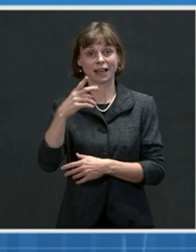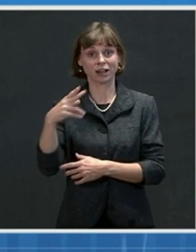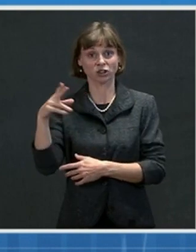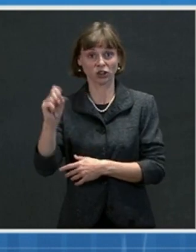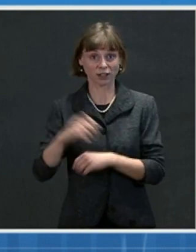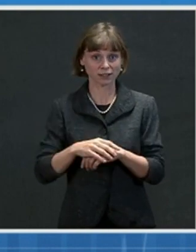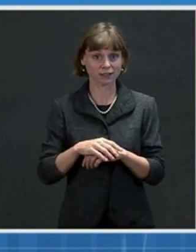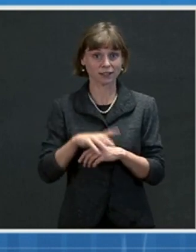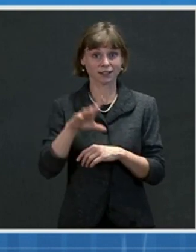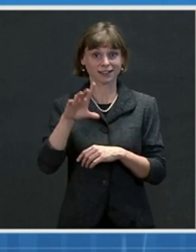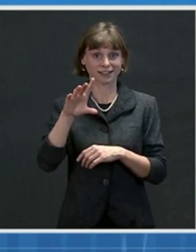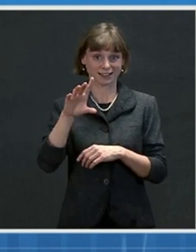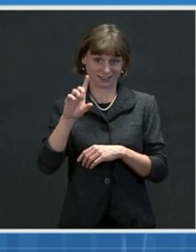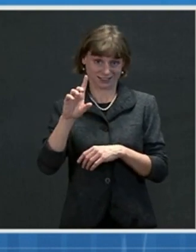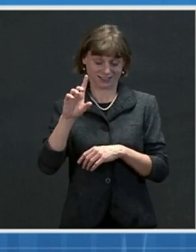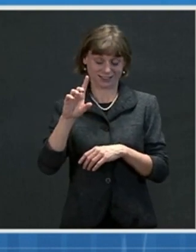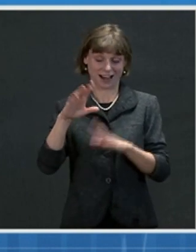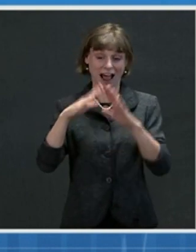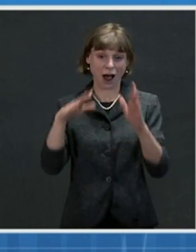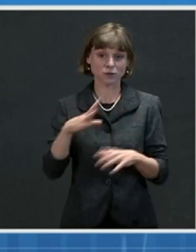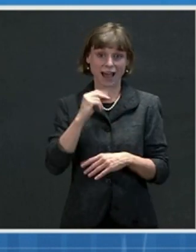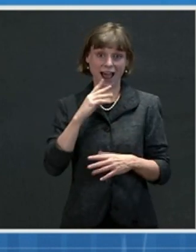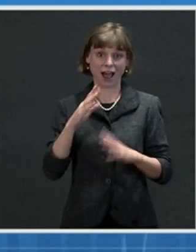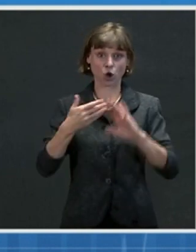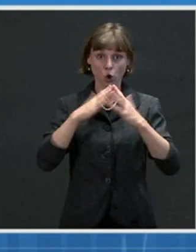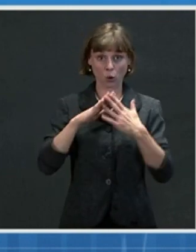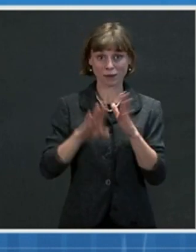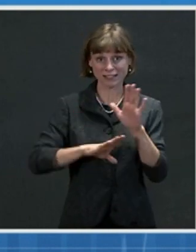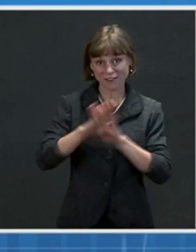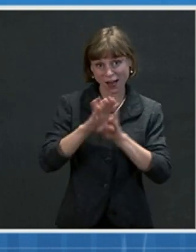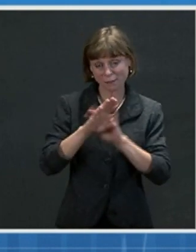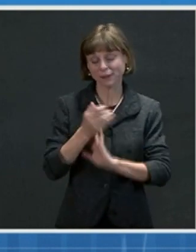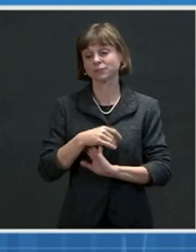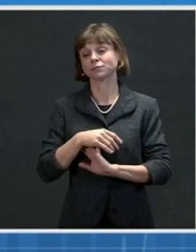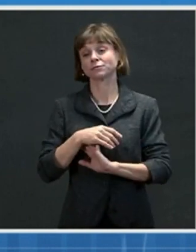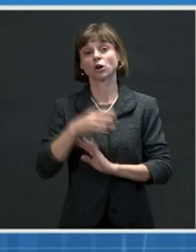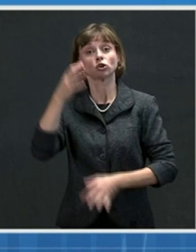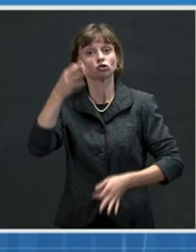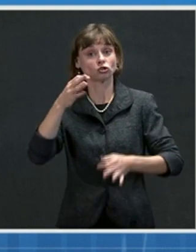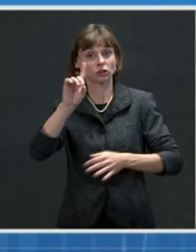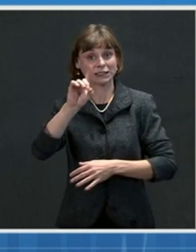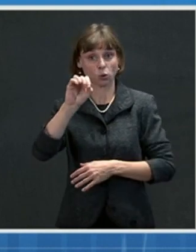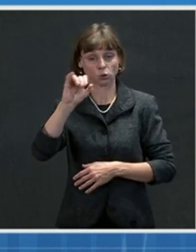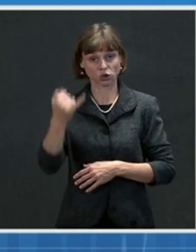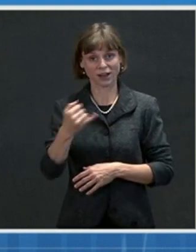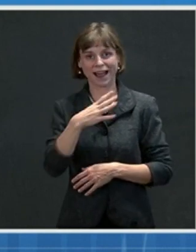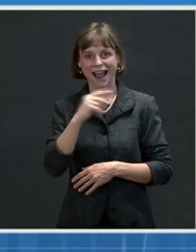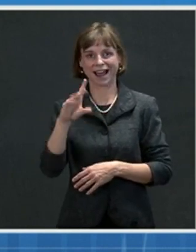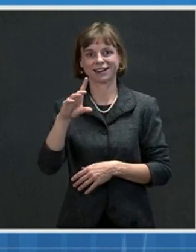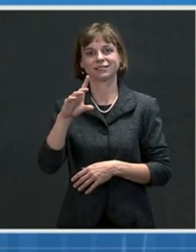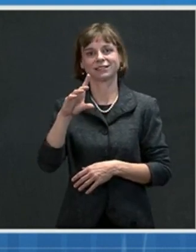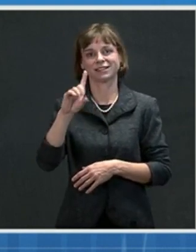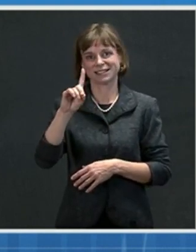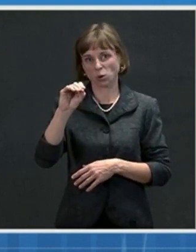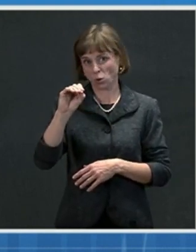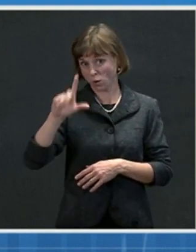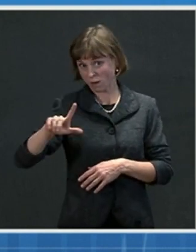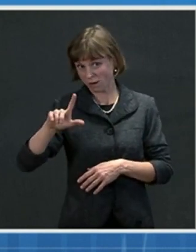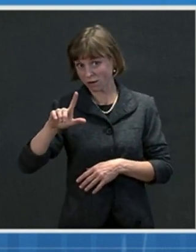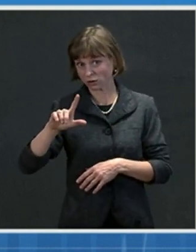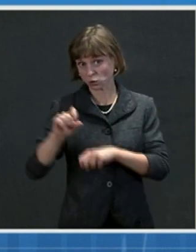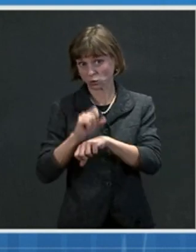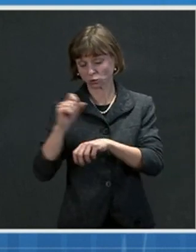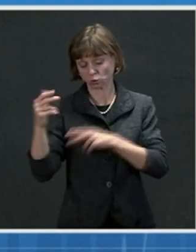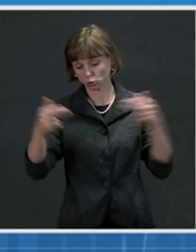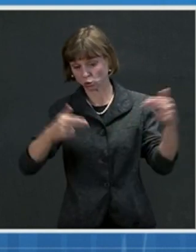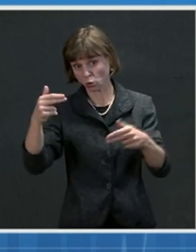Development, Justice, and Labor to sit on this task force as well, to offer their critical perspective on some of the most